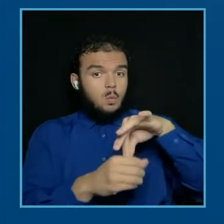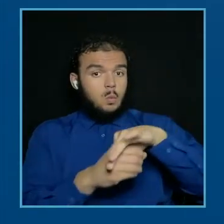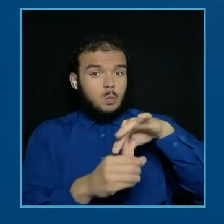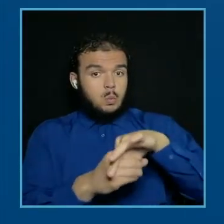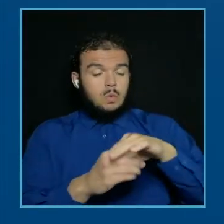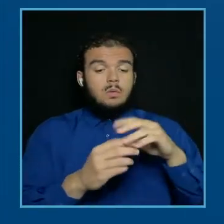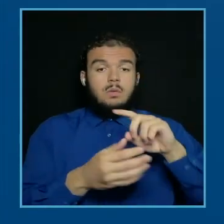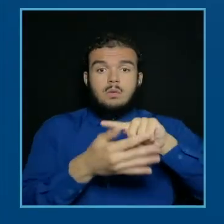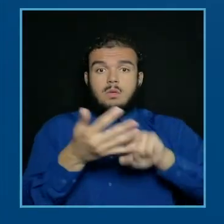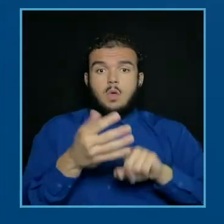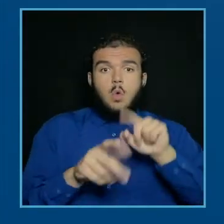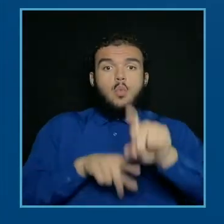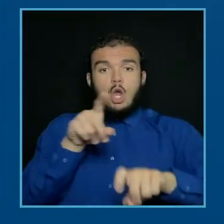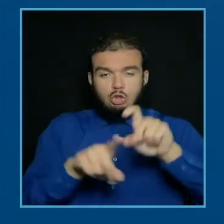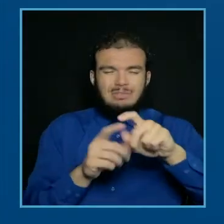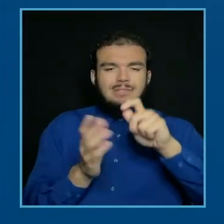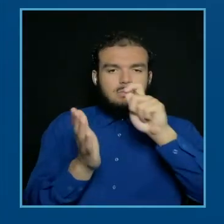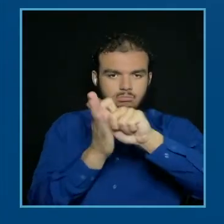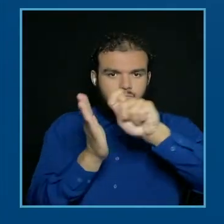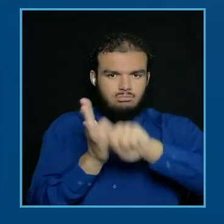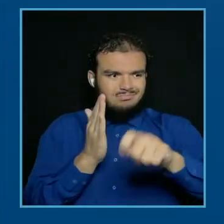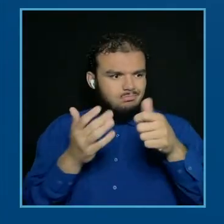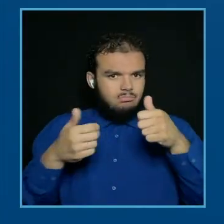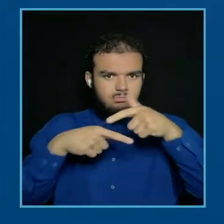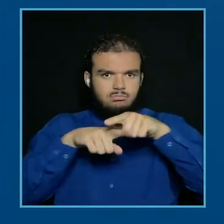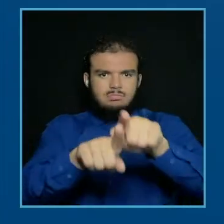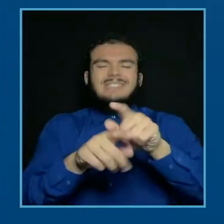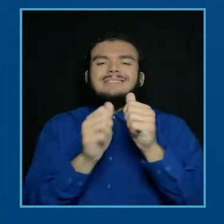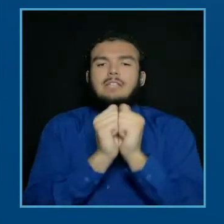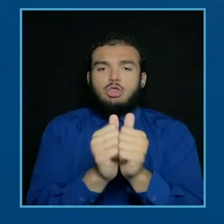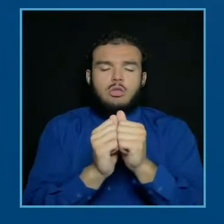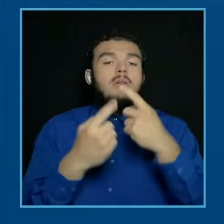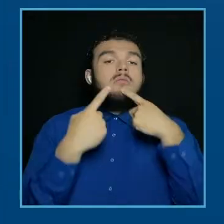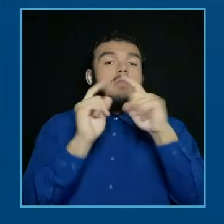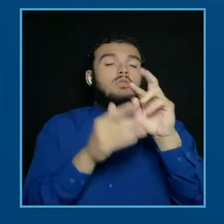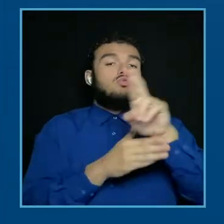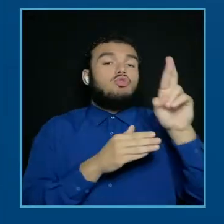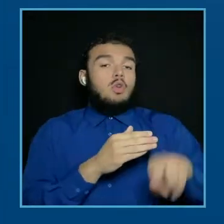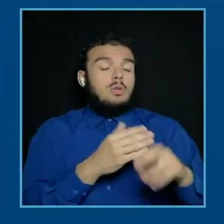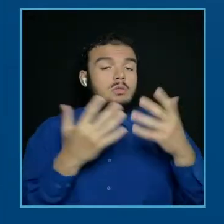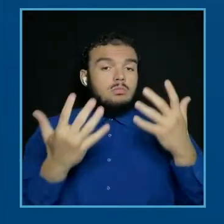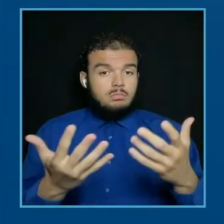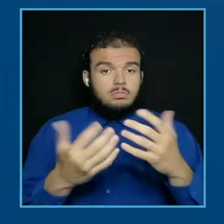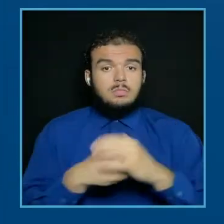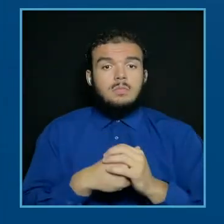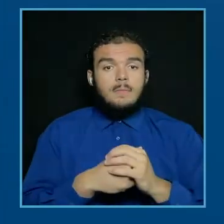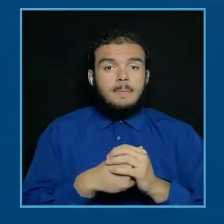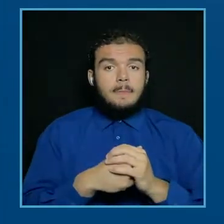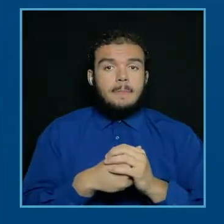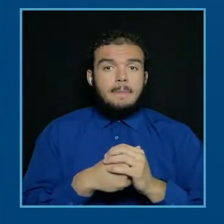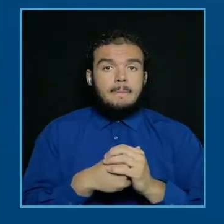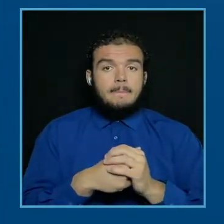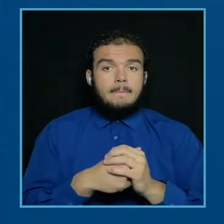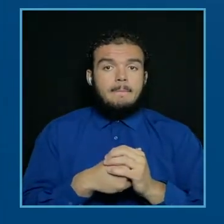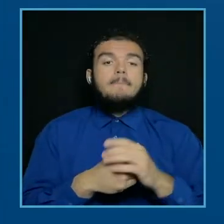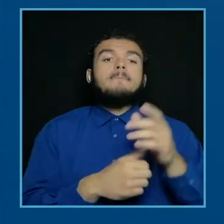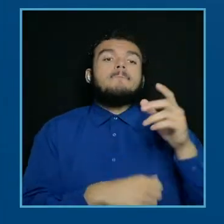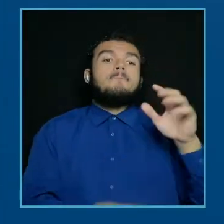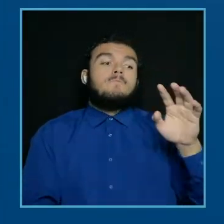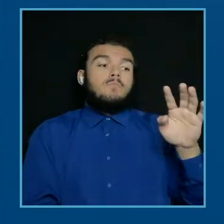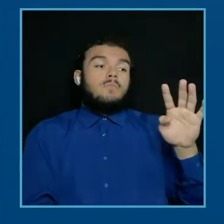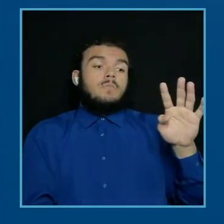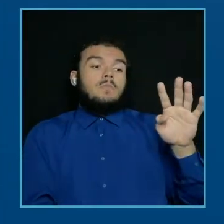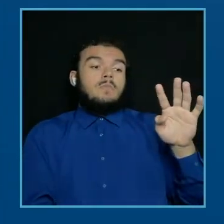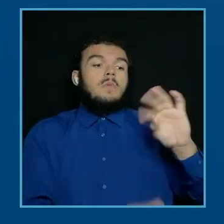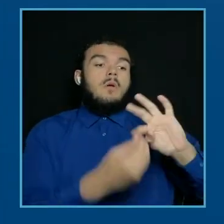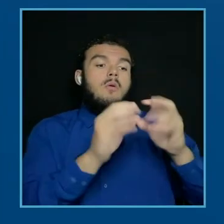were then tallied together. The announced results of that ballot were on 411